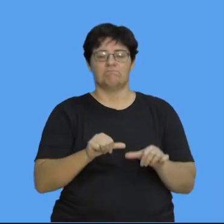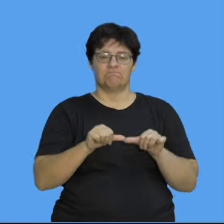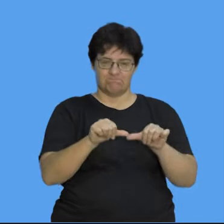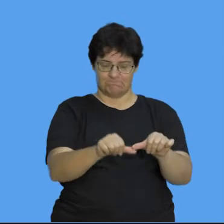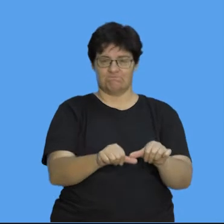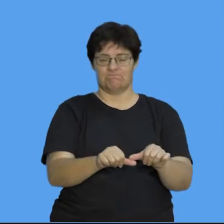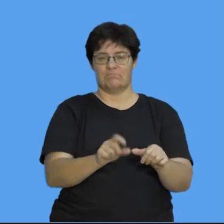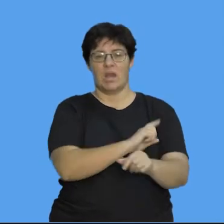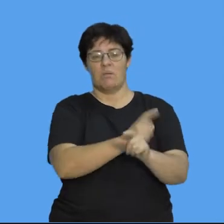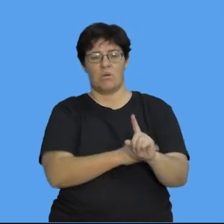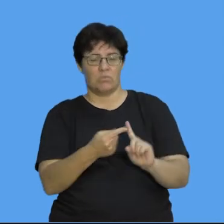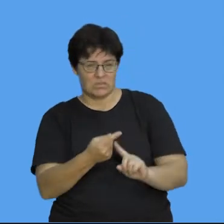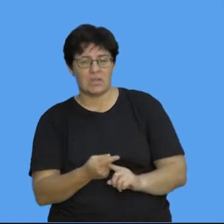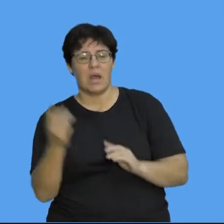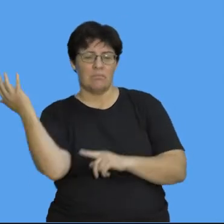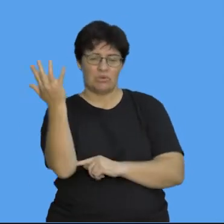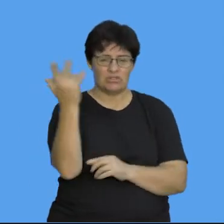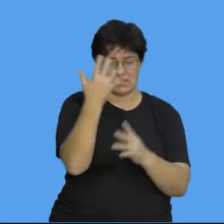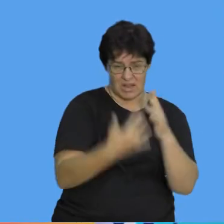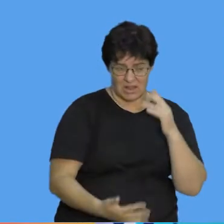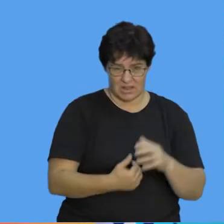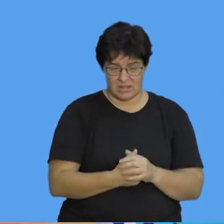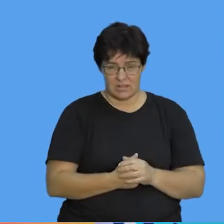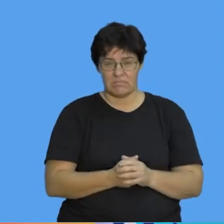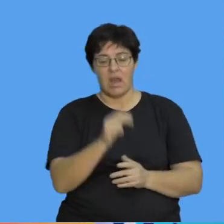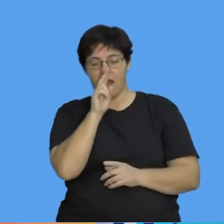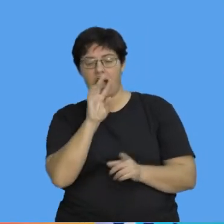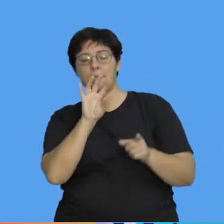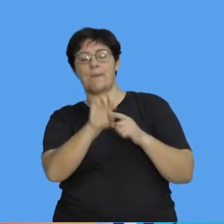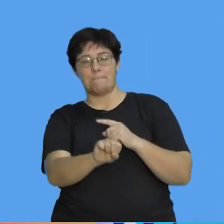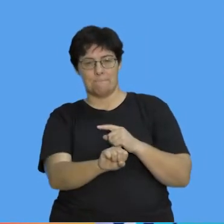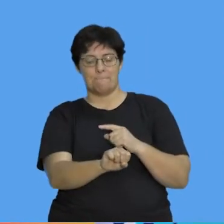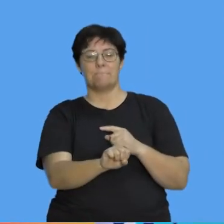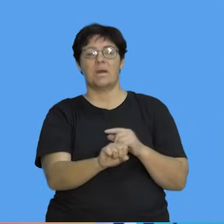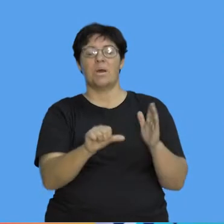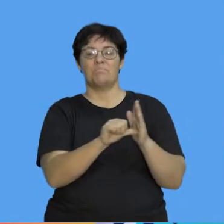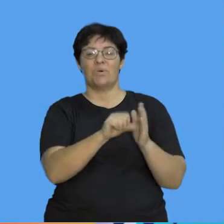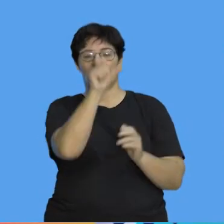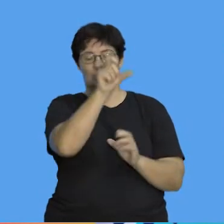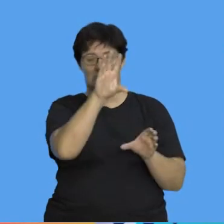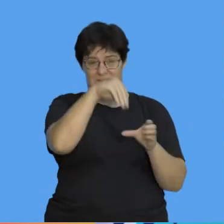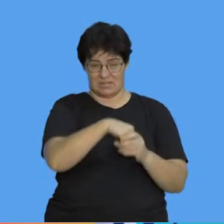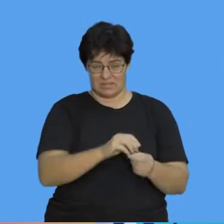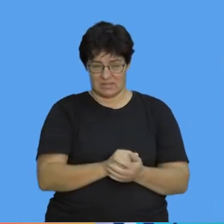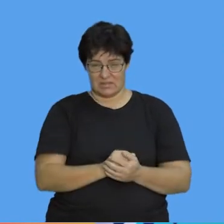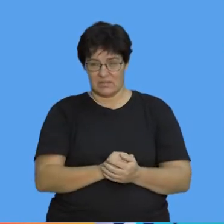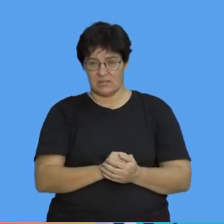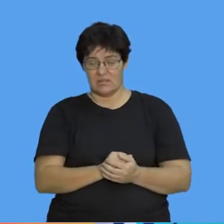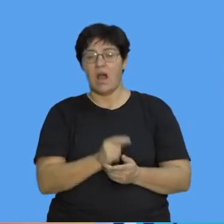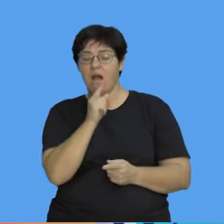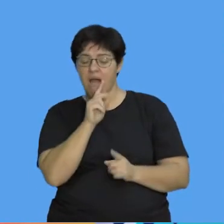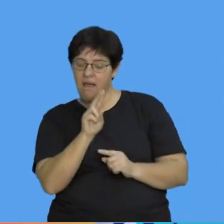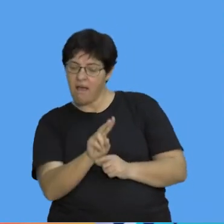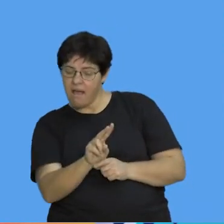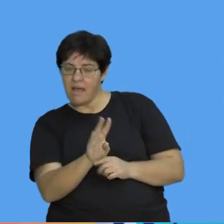through the PowerPoint, as we go through the presentation. Then you're going to see I'm going to pop those keywords in. Then if you need to later, you can go